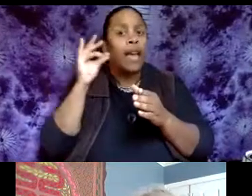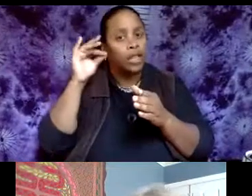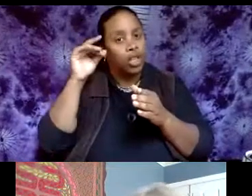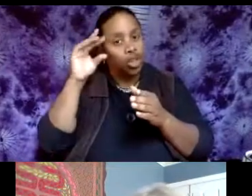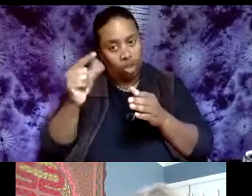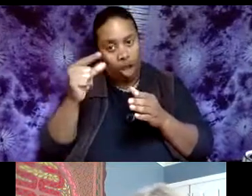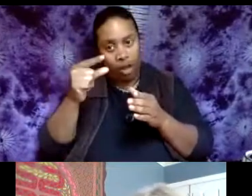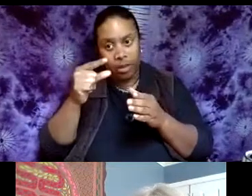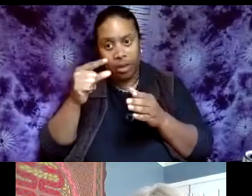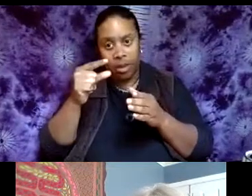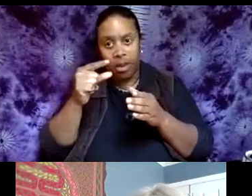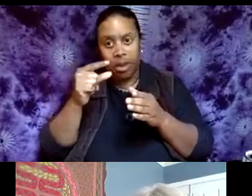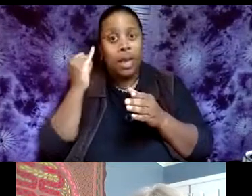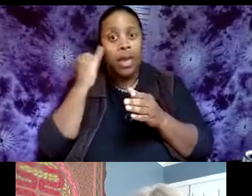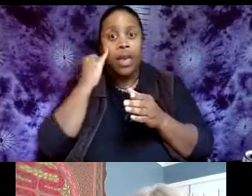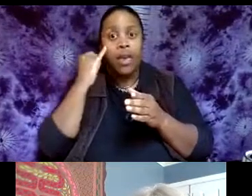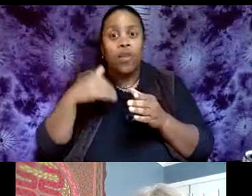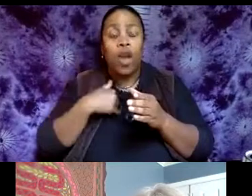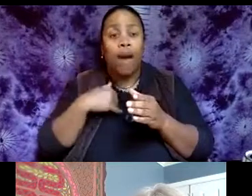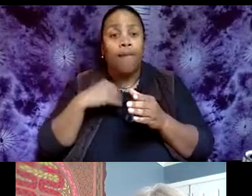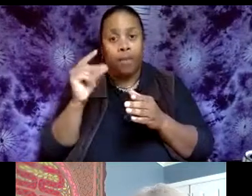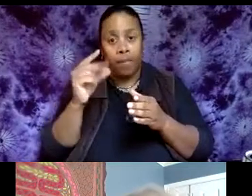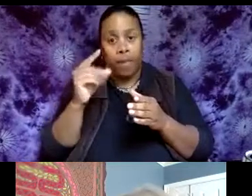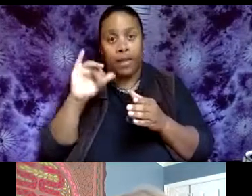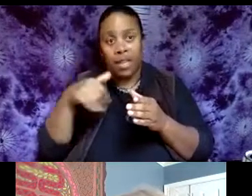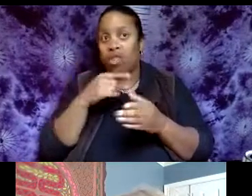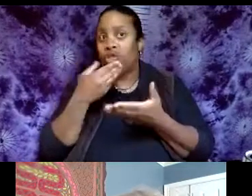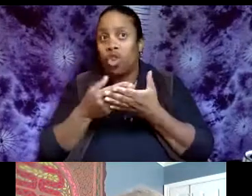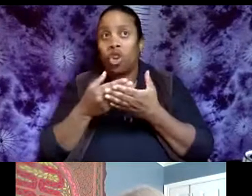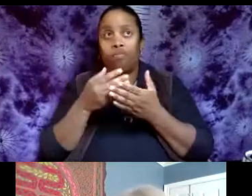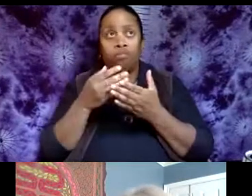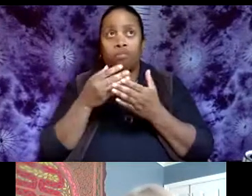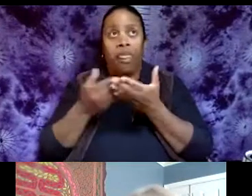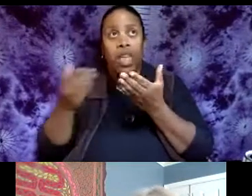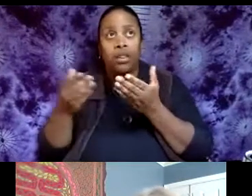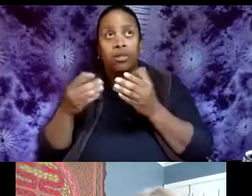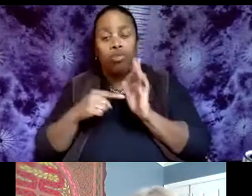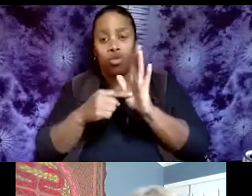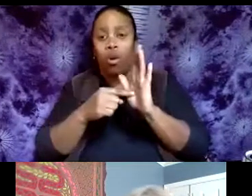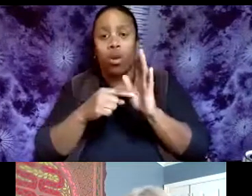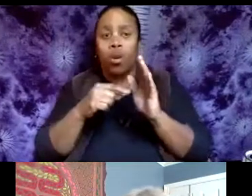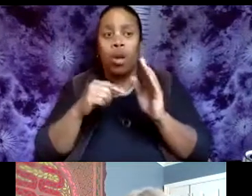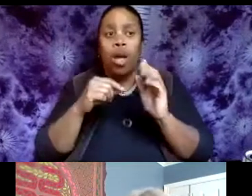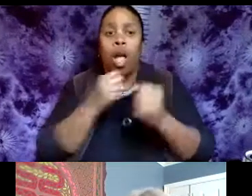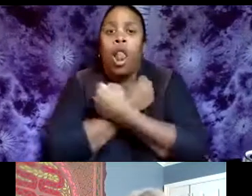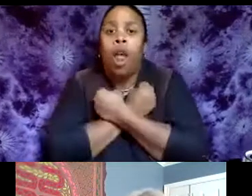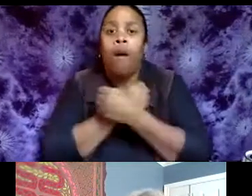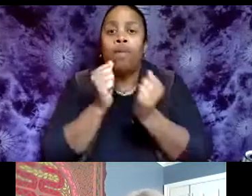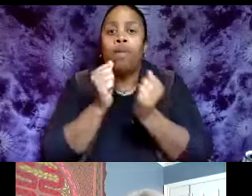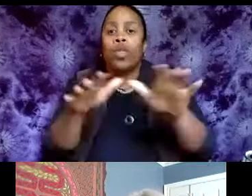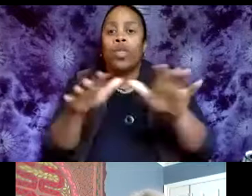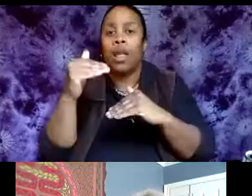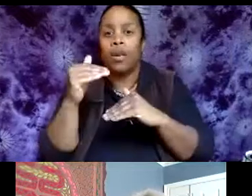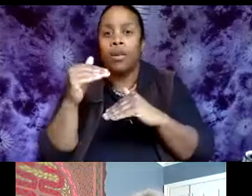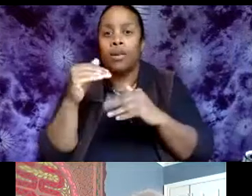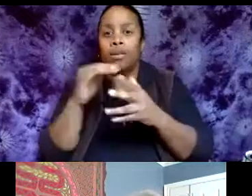tonight. And just if you have pets, those are great sources of unconditional love. Your kids might feel like a great source of that. The more that you know that and know you're worthy of